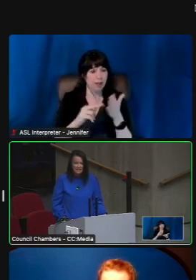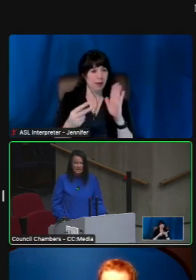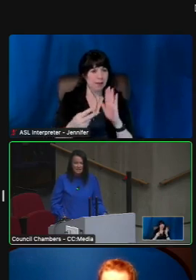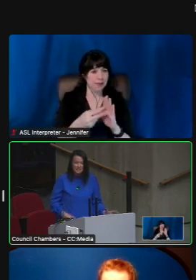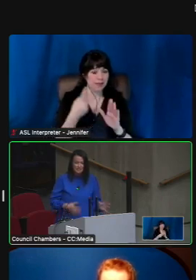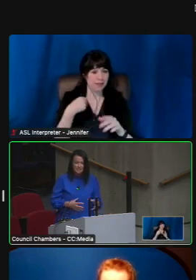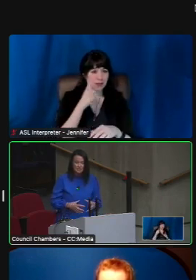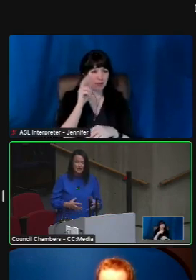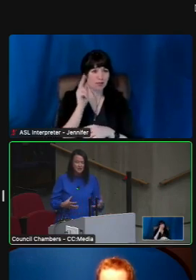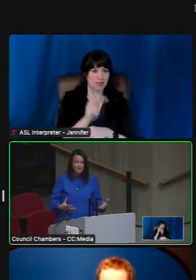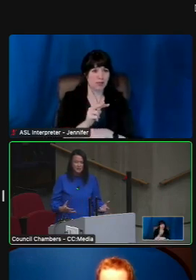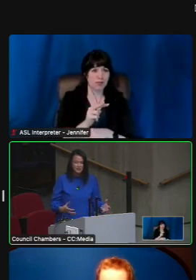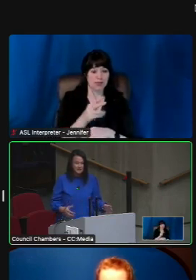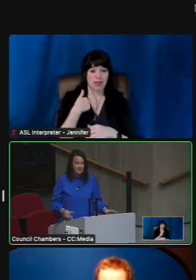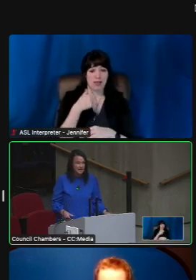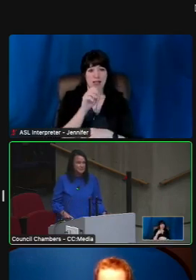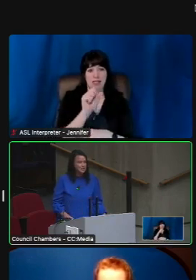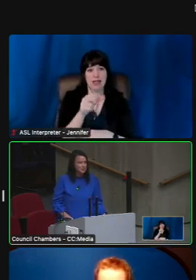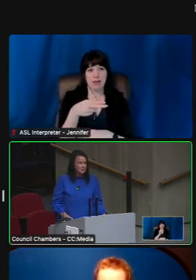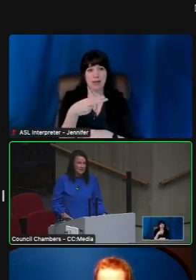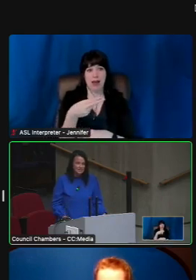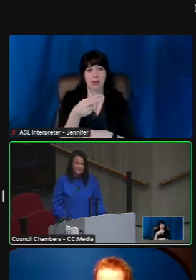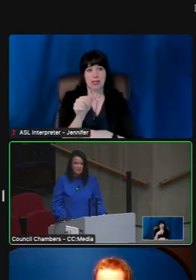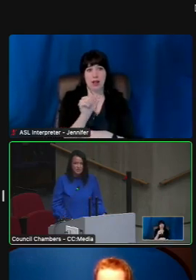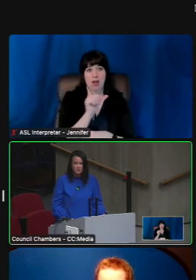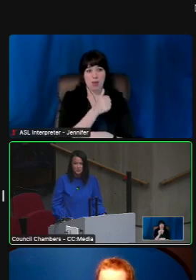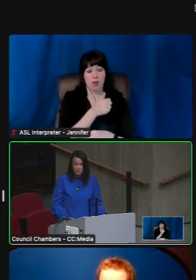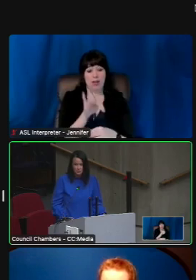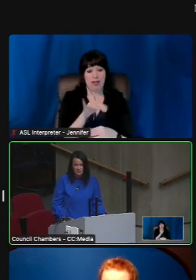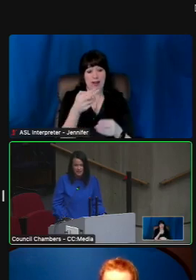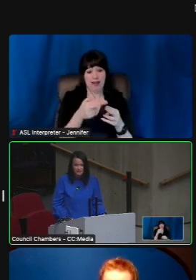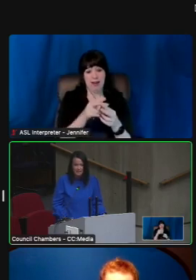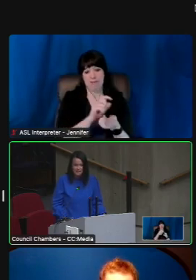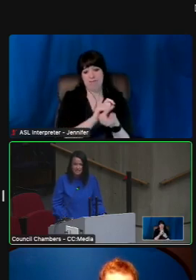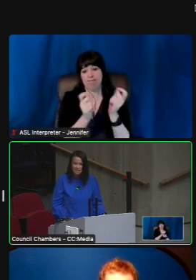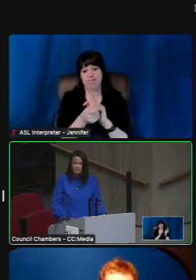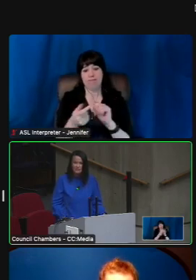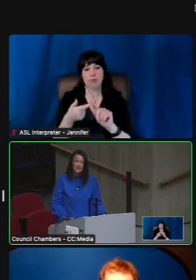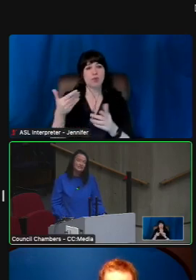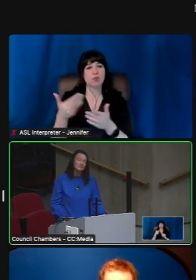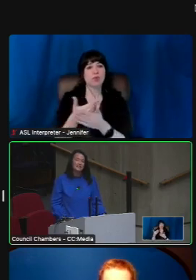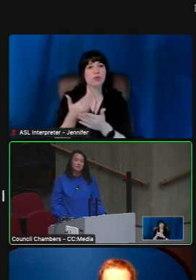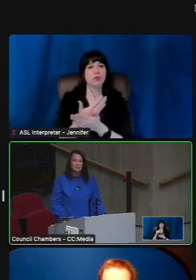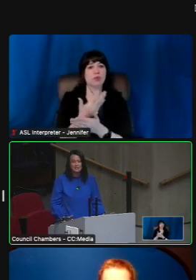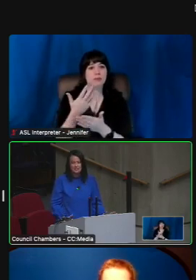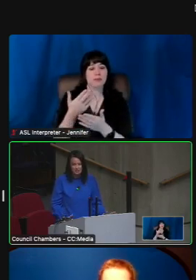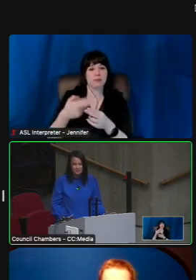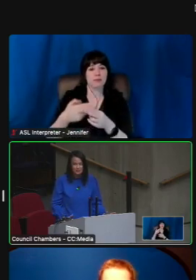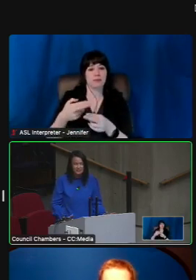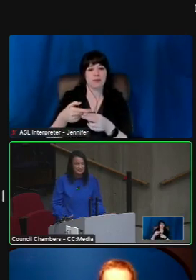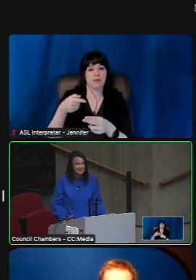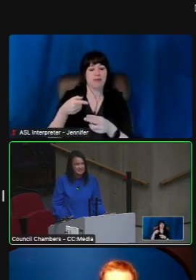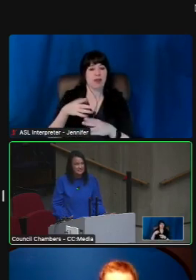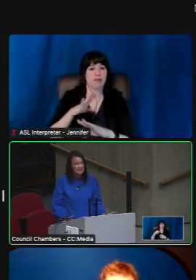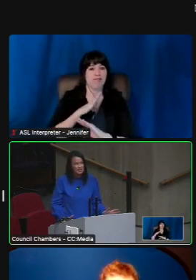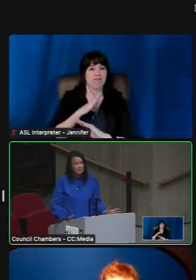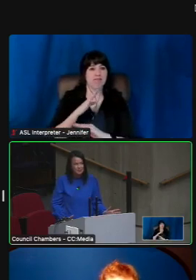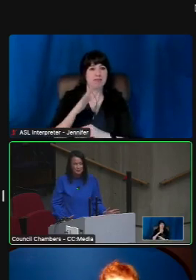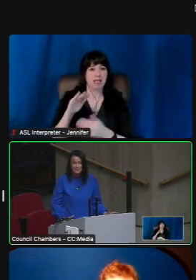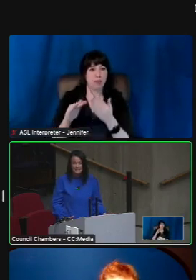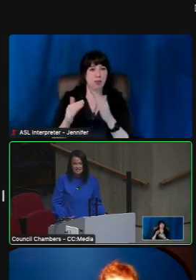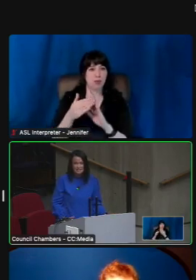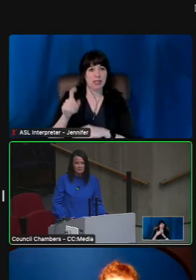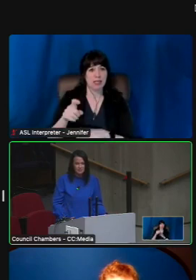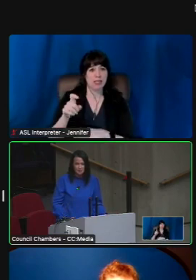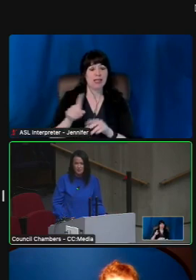take the Salem Housing Authority name and rebrand it into a new revitalized name that meets the community needs, but